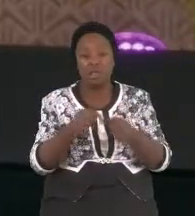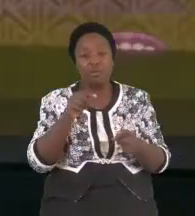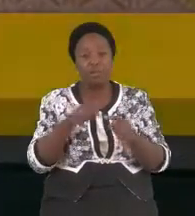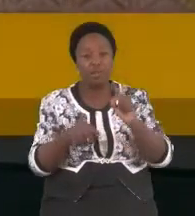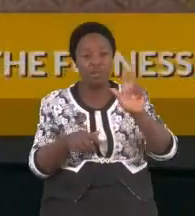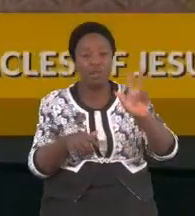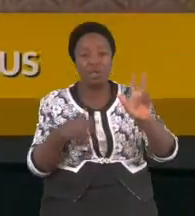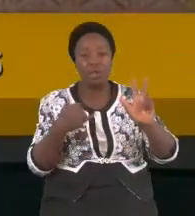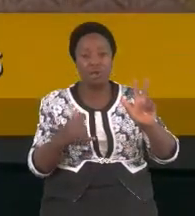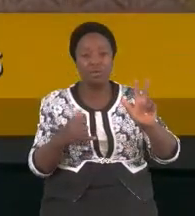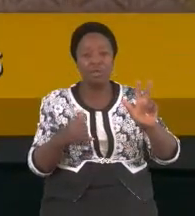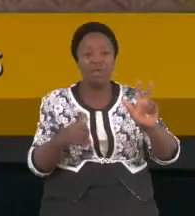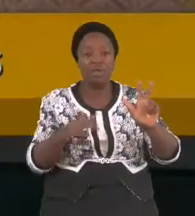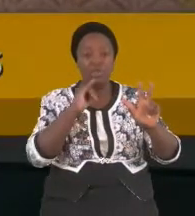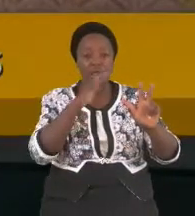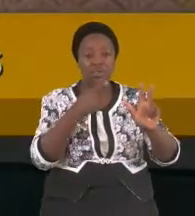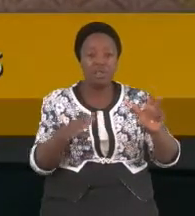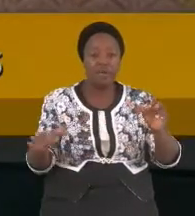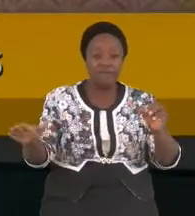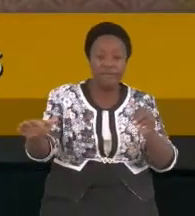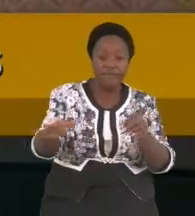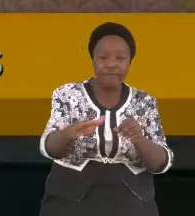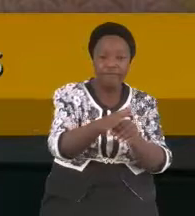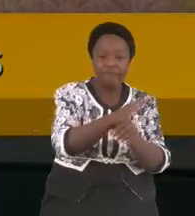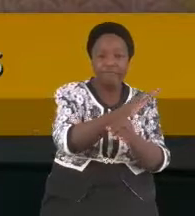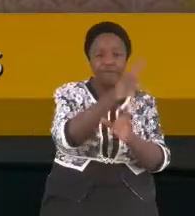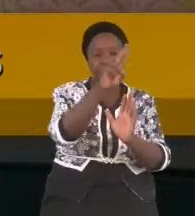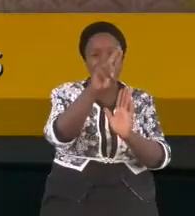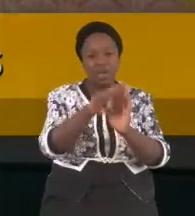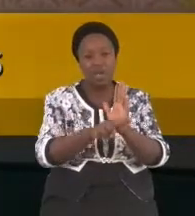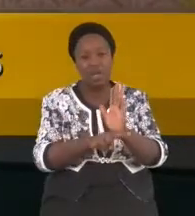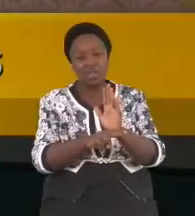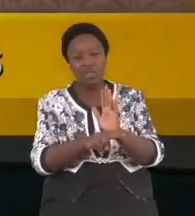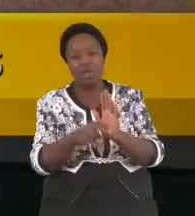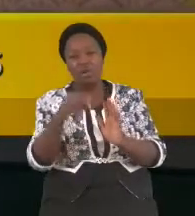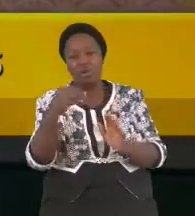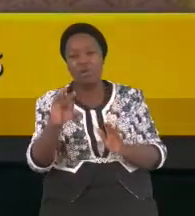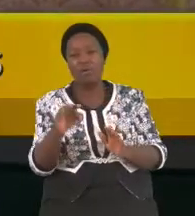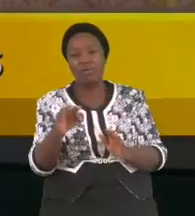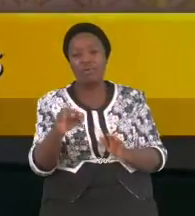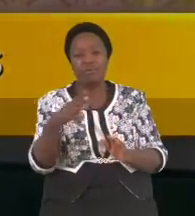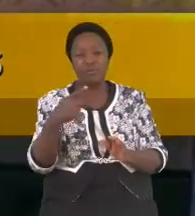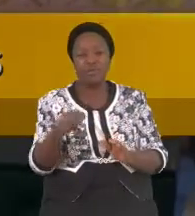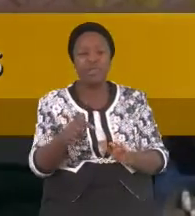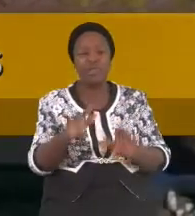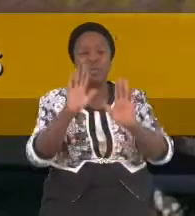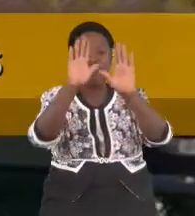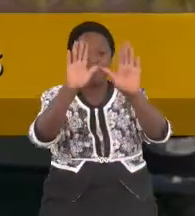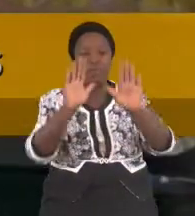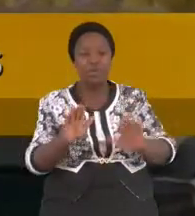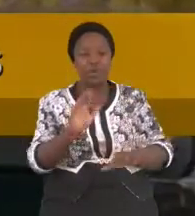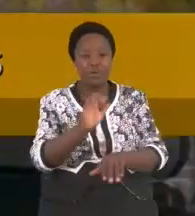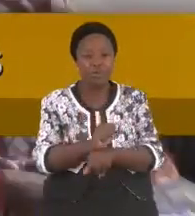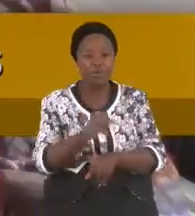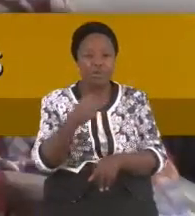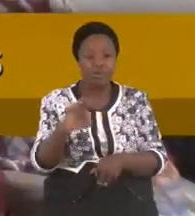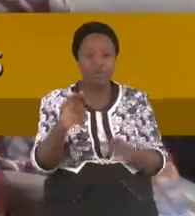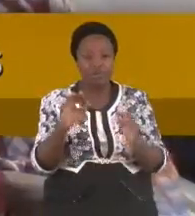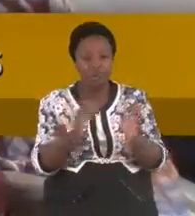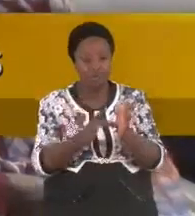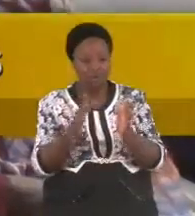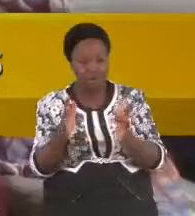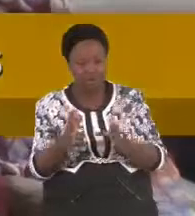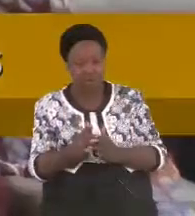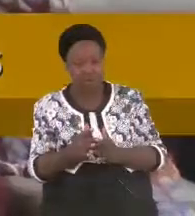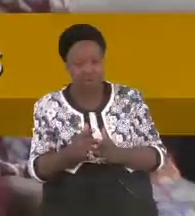fullness of miracles, of the miracles of Jesus. Thank God for the miracles you have got,